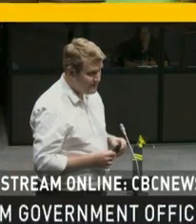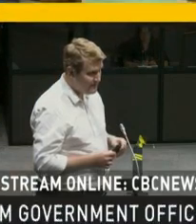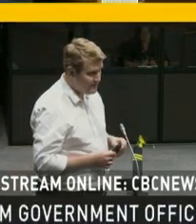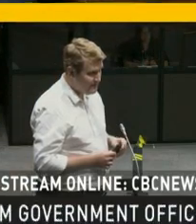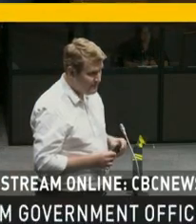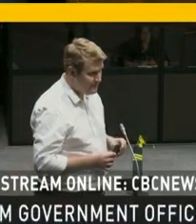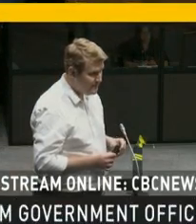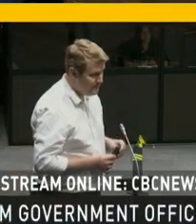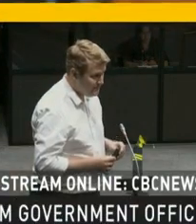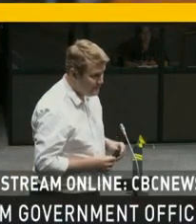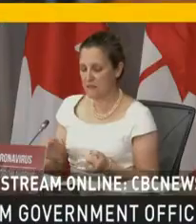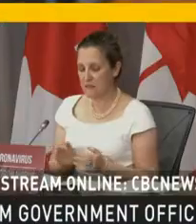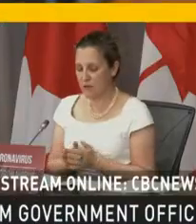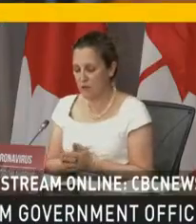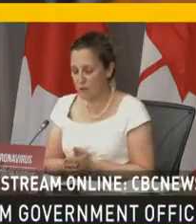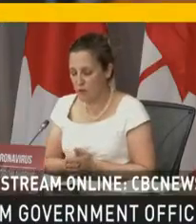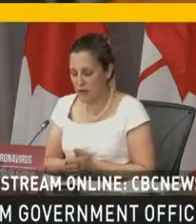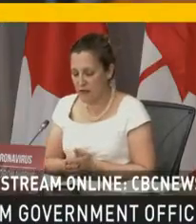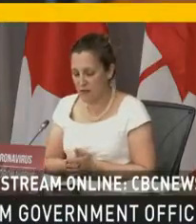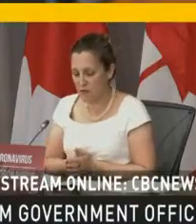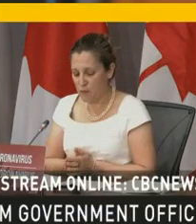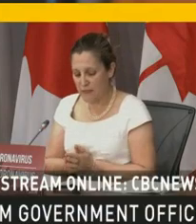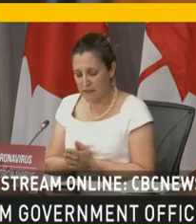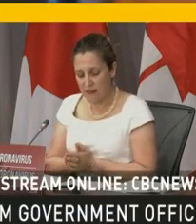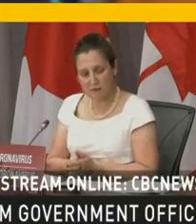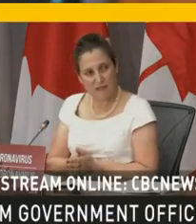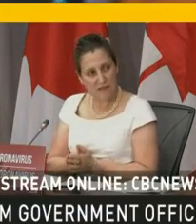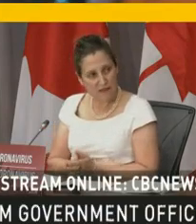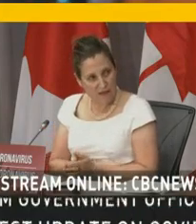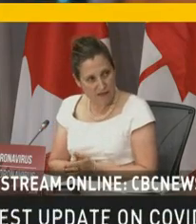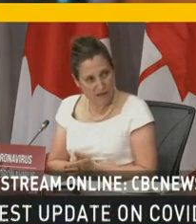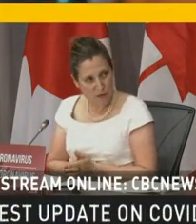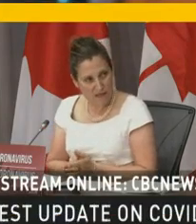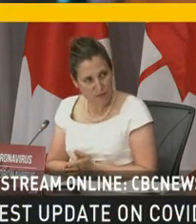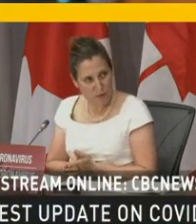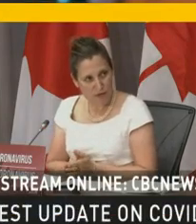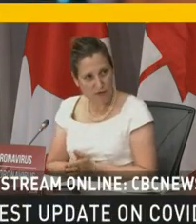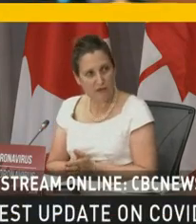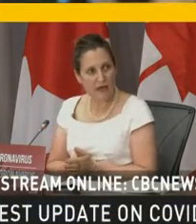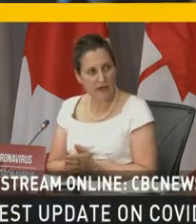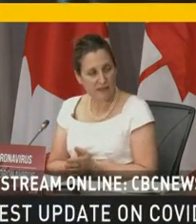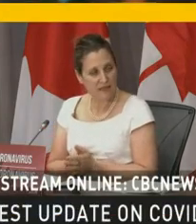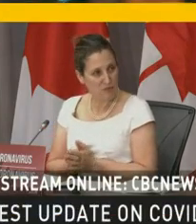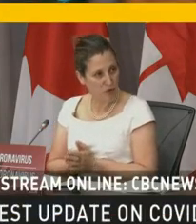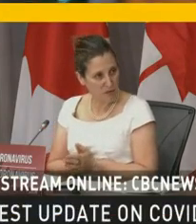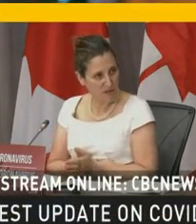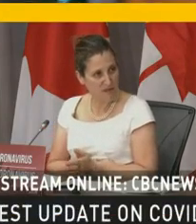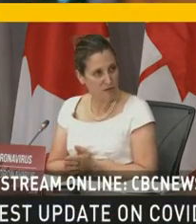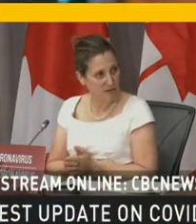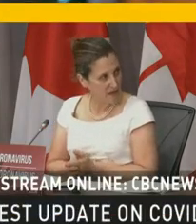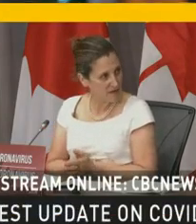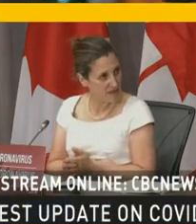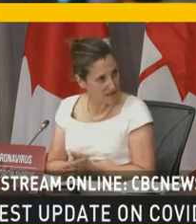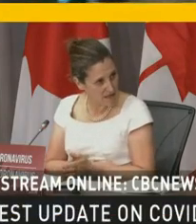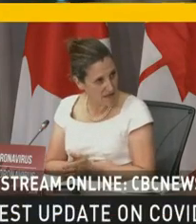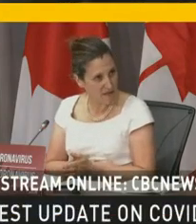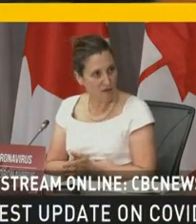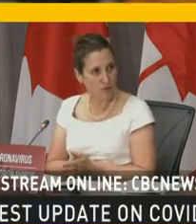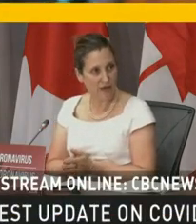Speaker, Black Lives Matter have been calling for governments to defund the police. What they're saying is we need